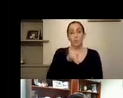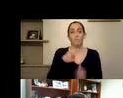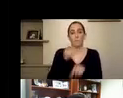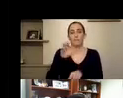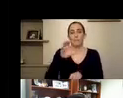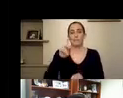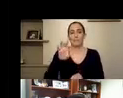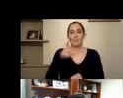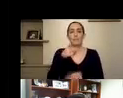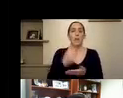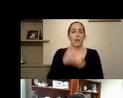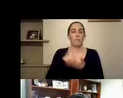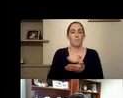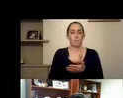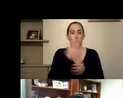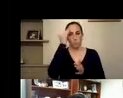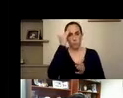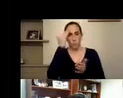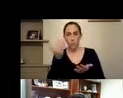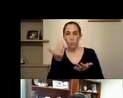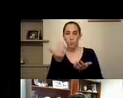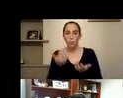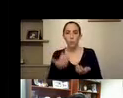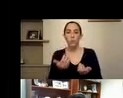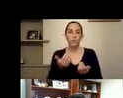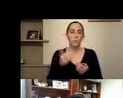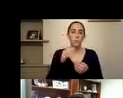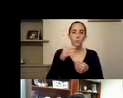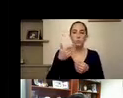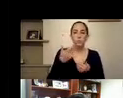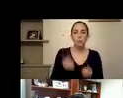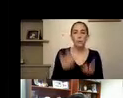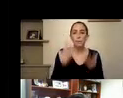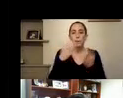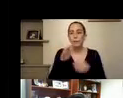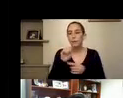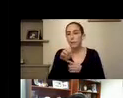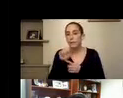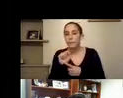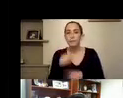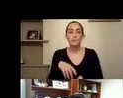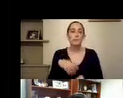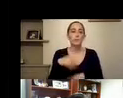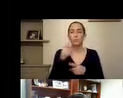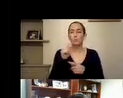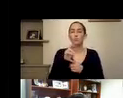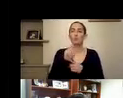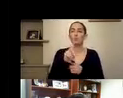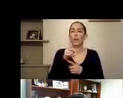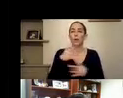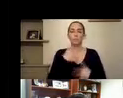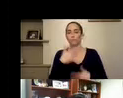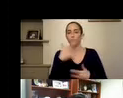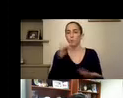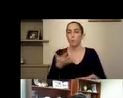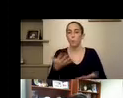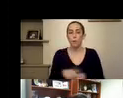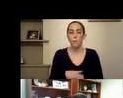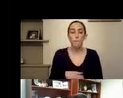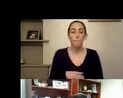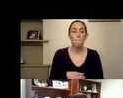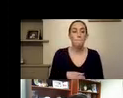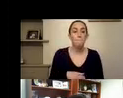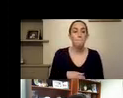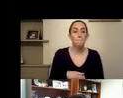are trending, the number of tests that are positive. In the lower part of the state, they're working with this idea of when we hit the